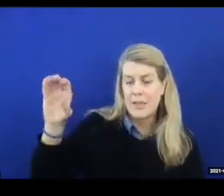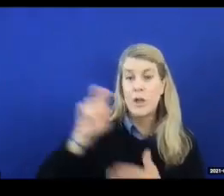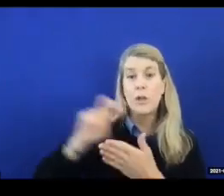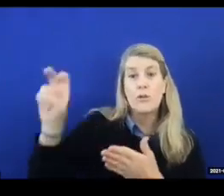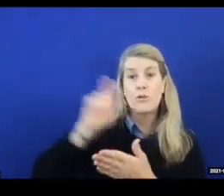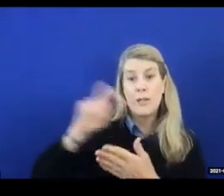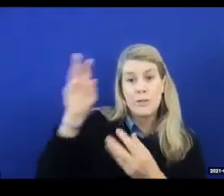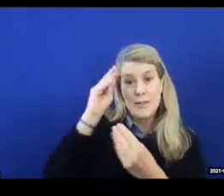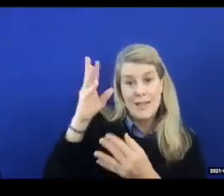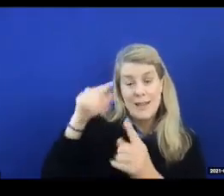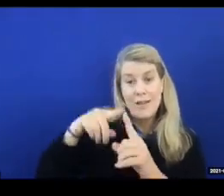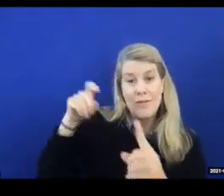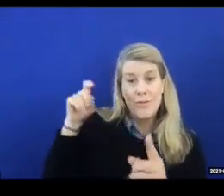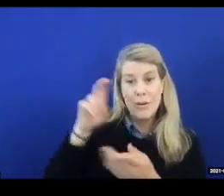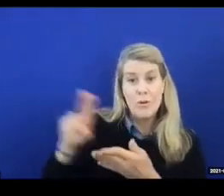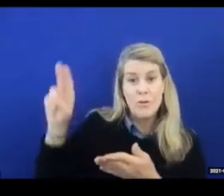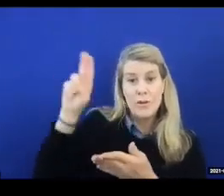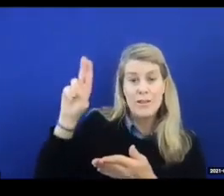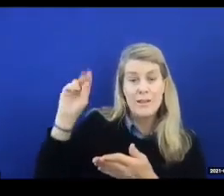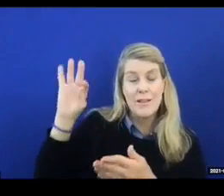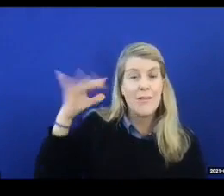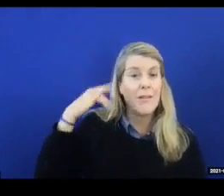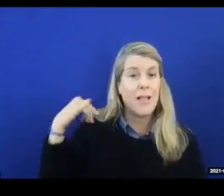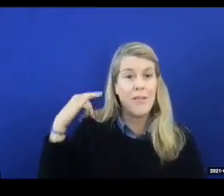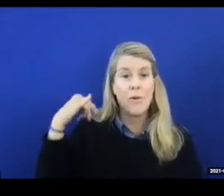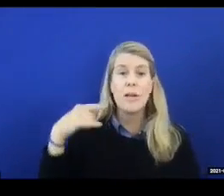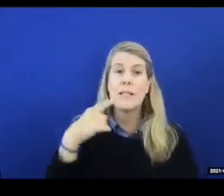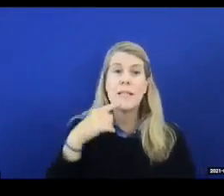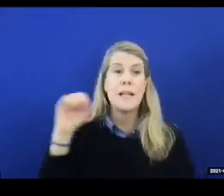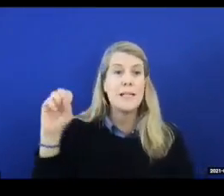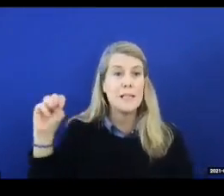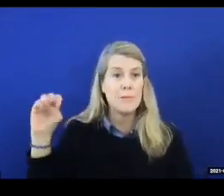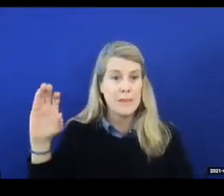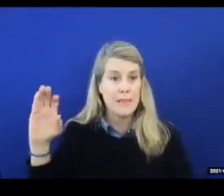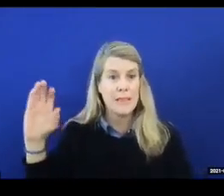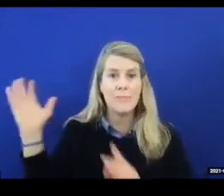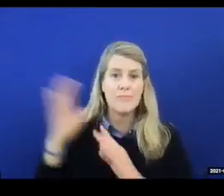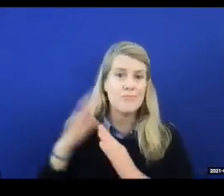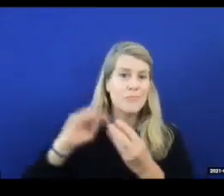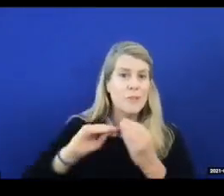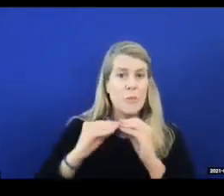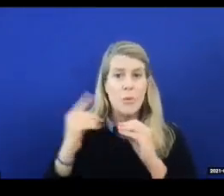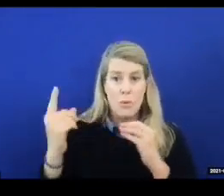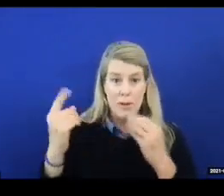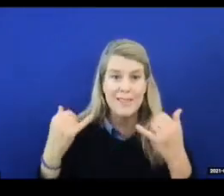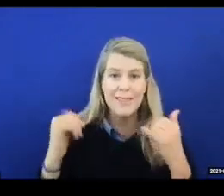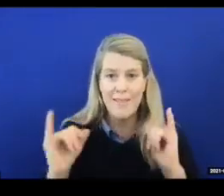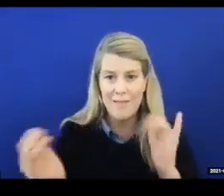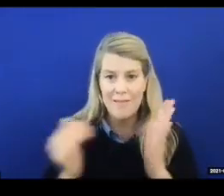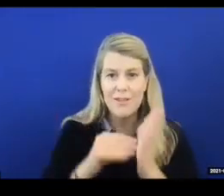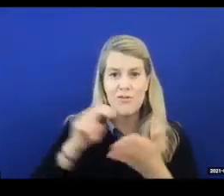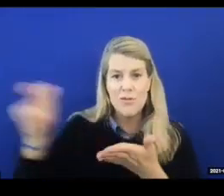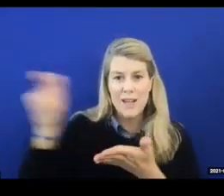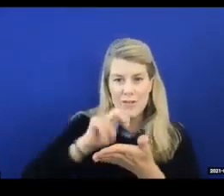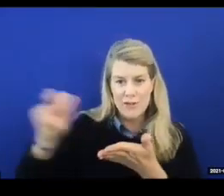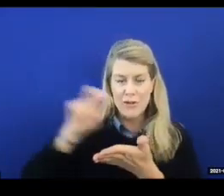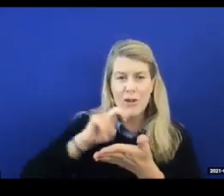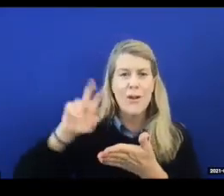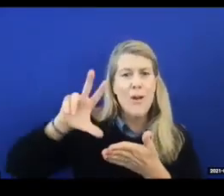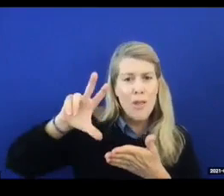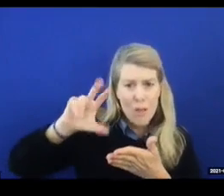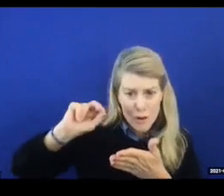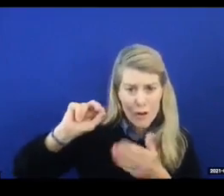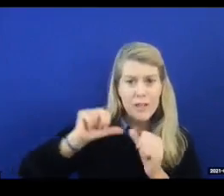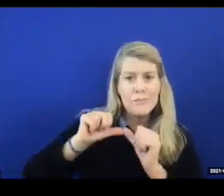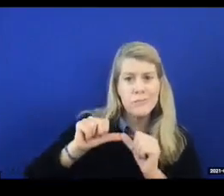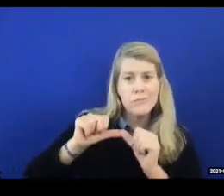the University of California showed that SMC has been #1 in transfers for 30